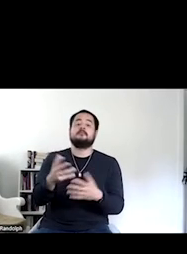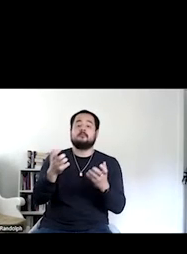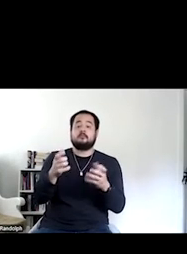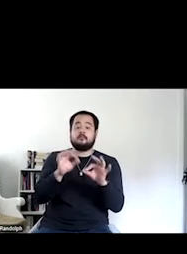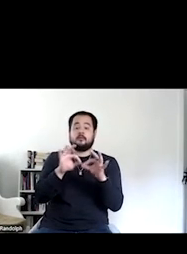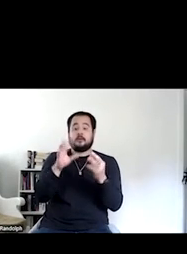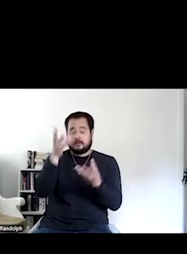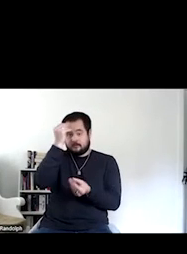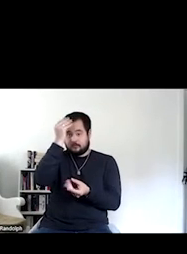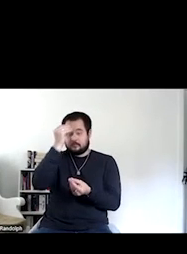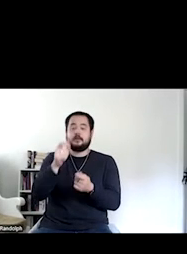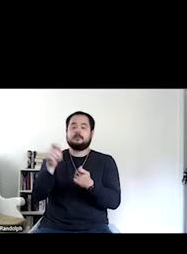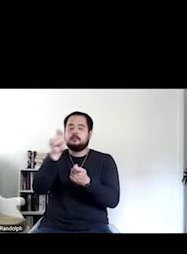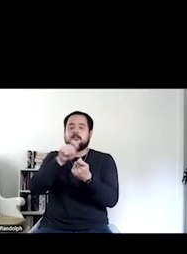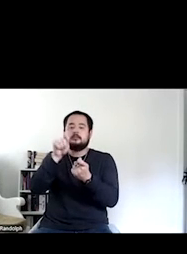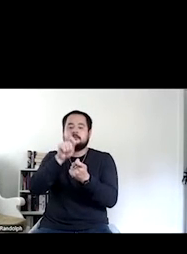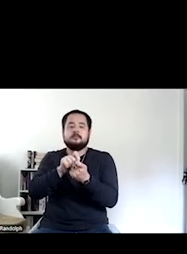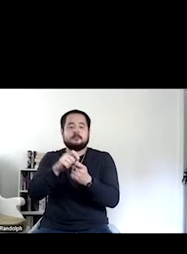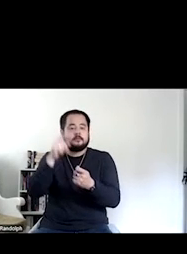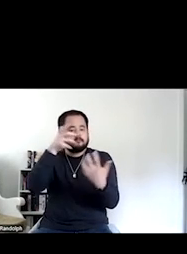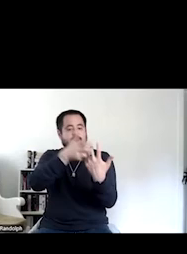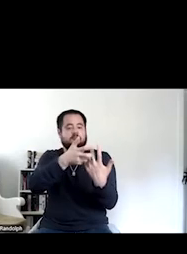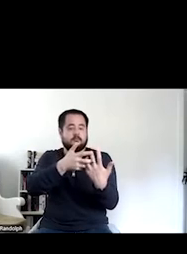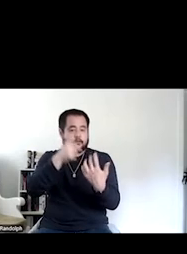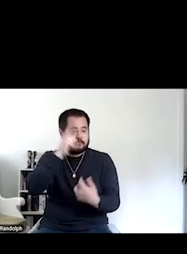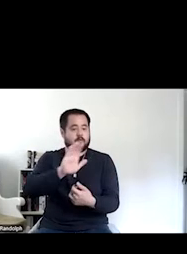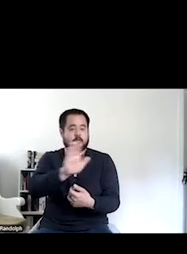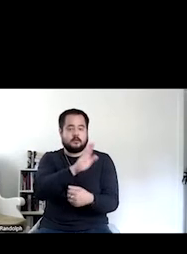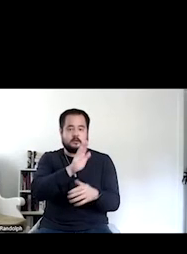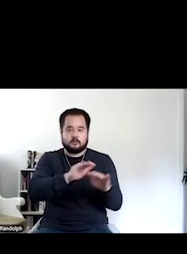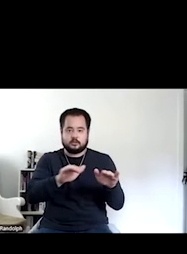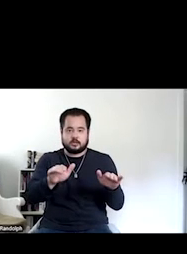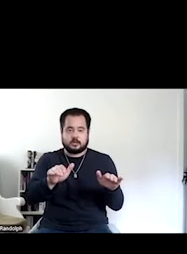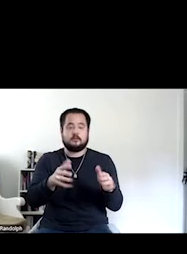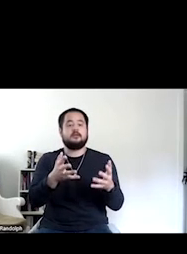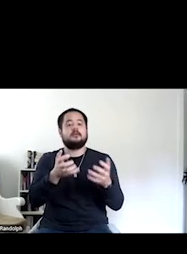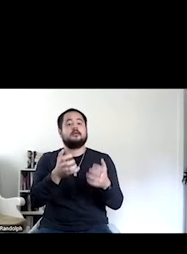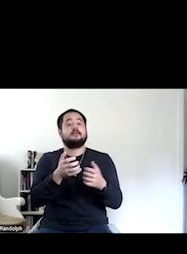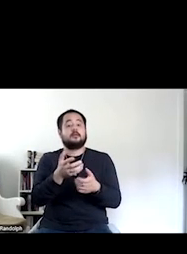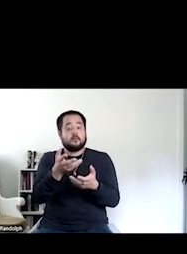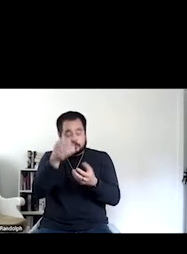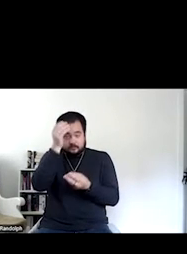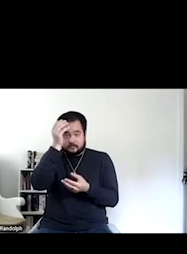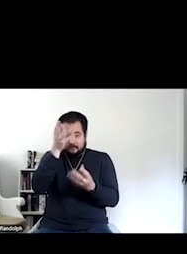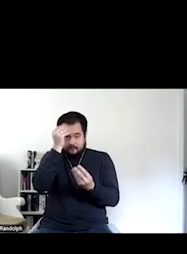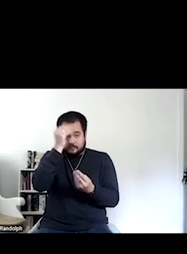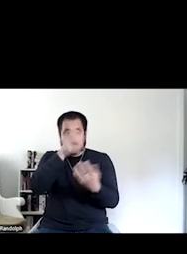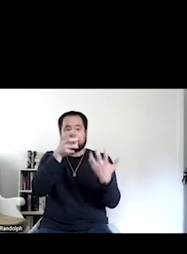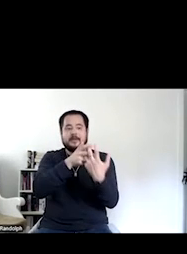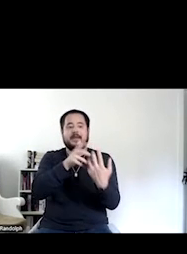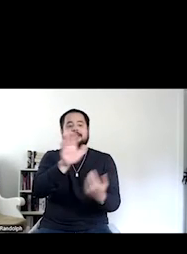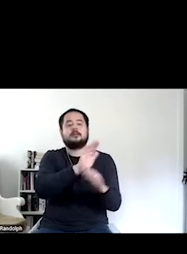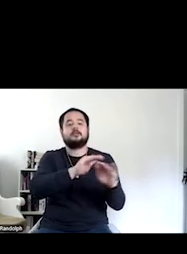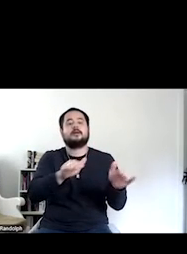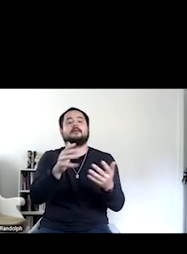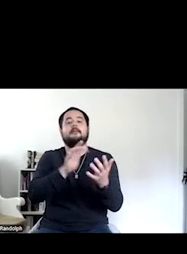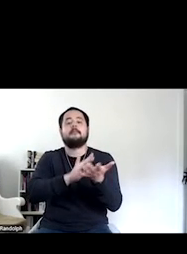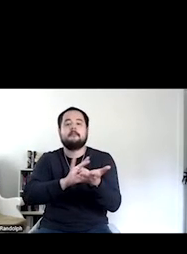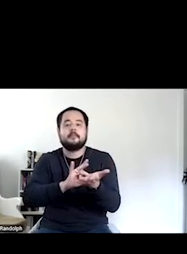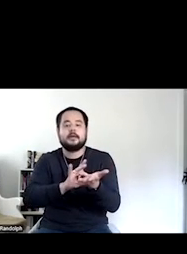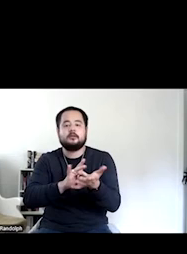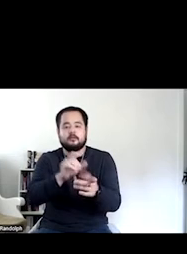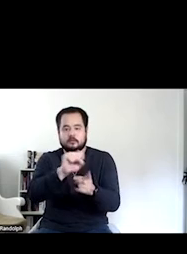child, specifically taking into account their child's medical conditions. And they prefer to receive information like this from someone who knows their